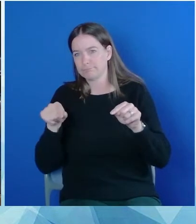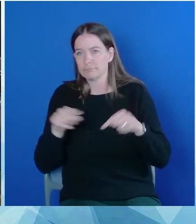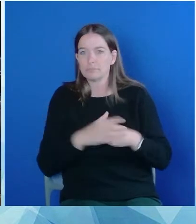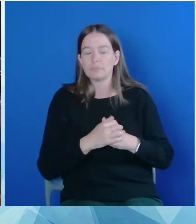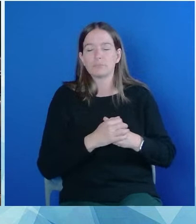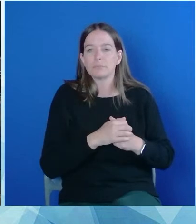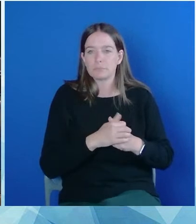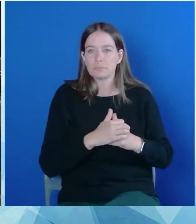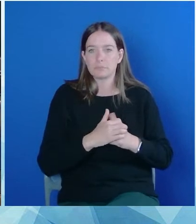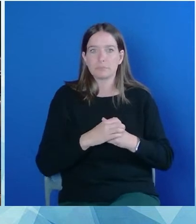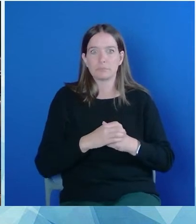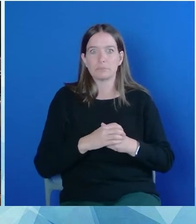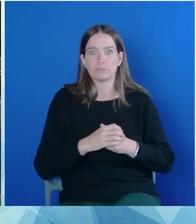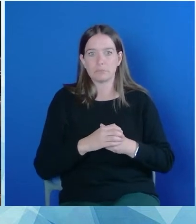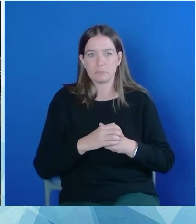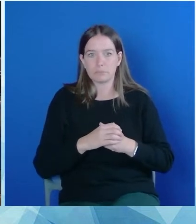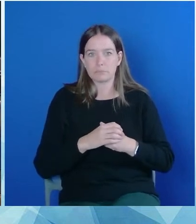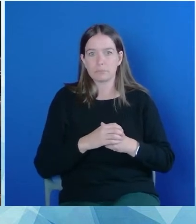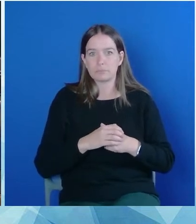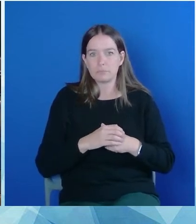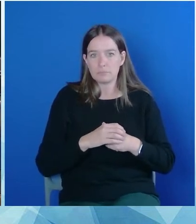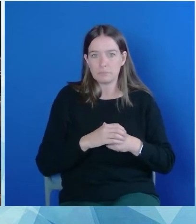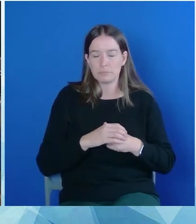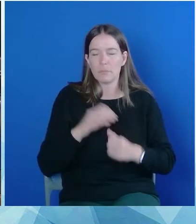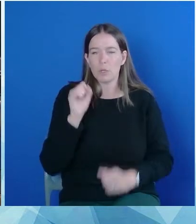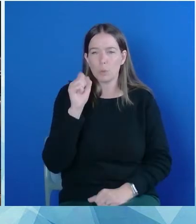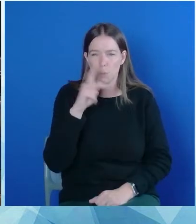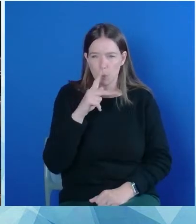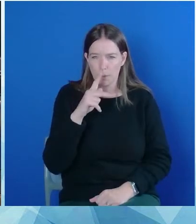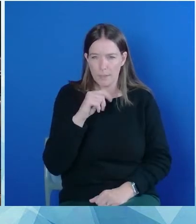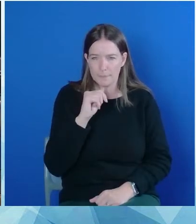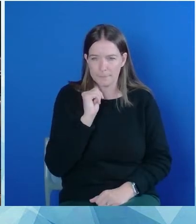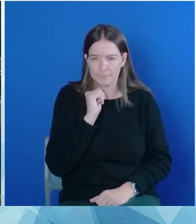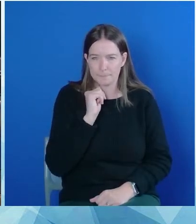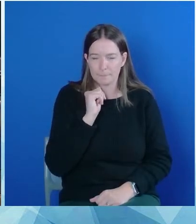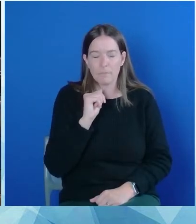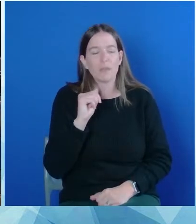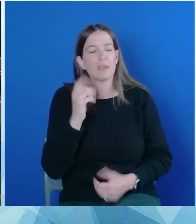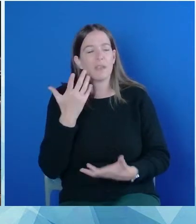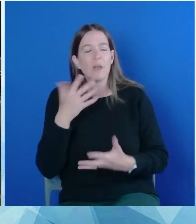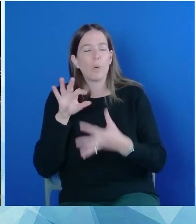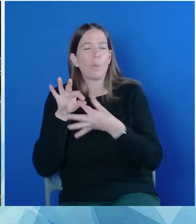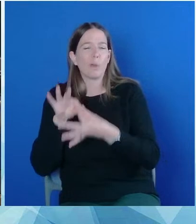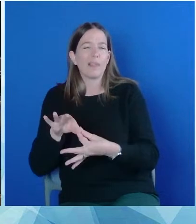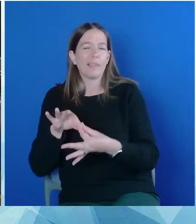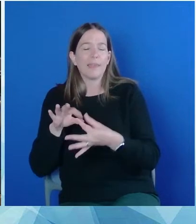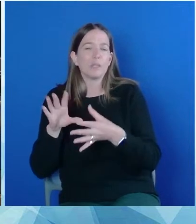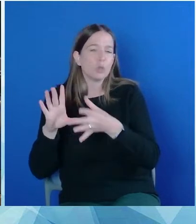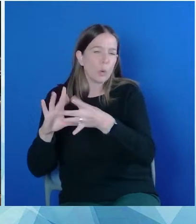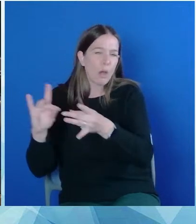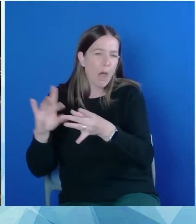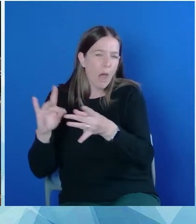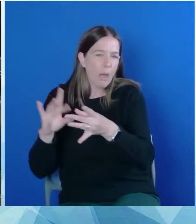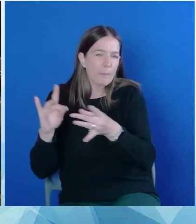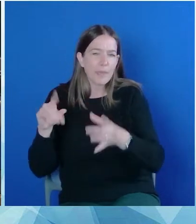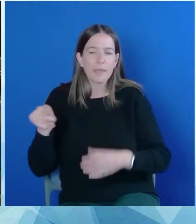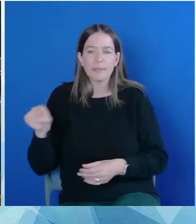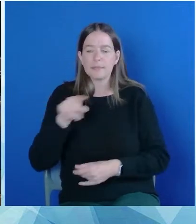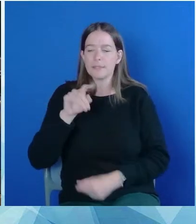Maria, in regards to the comments we heard, for example, on JII and I believe it was